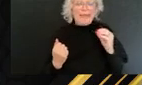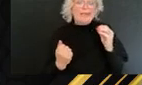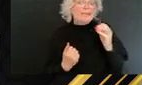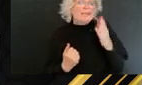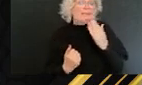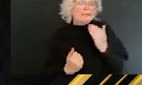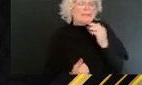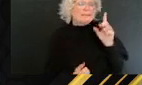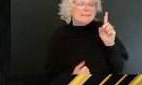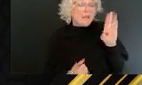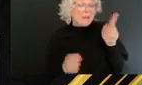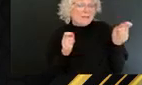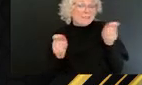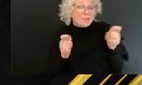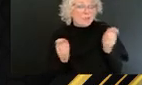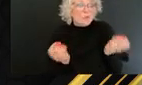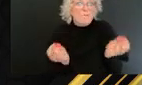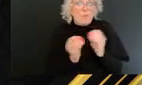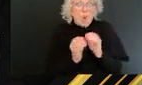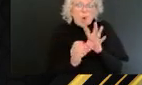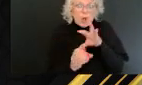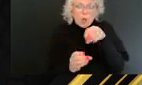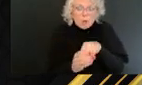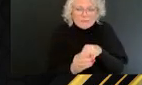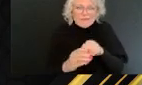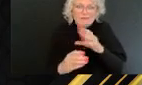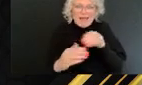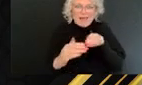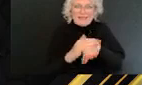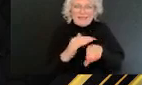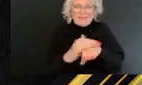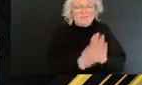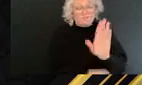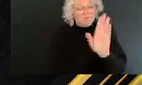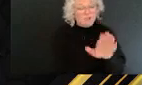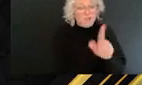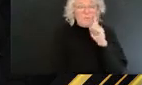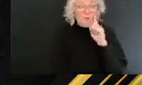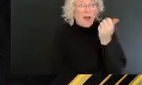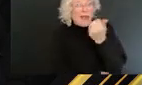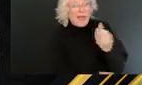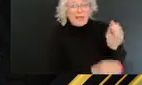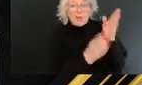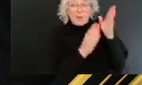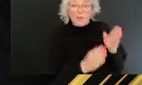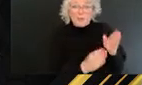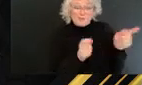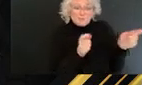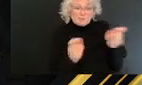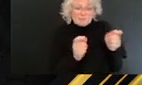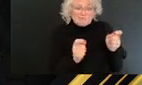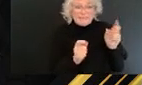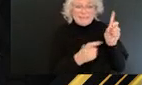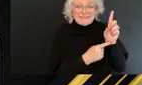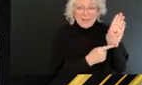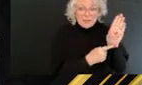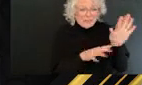management more inclusive and more accessible. Look, it's difficult for anybody, but